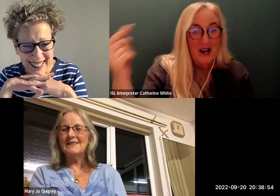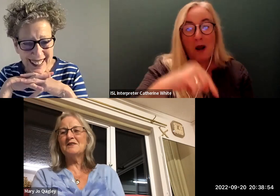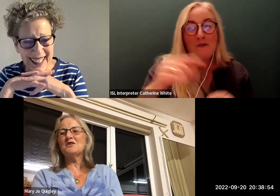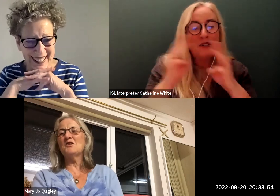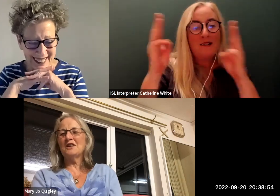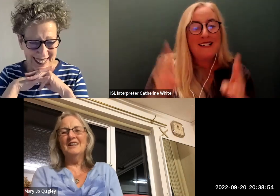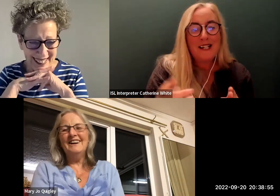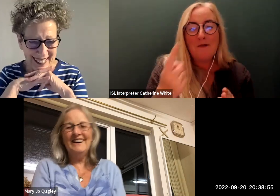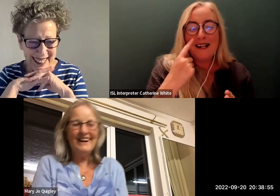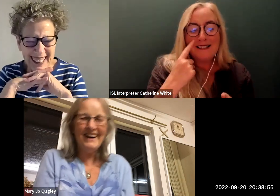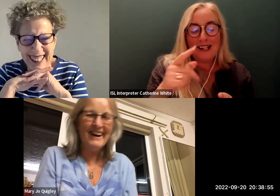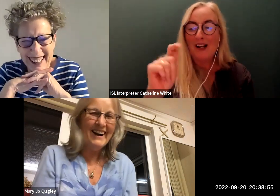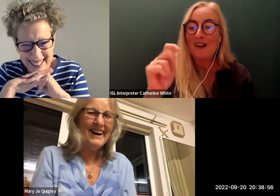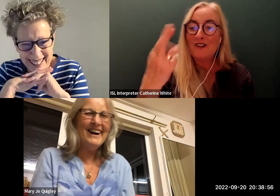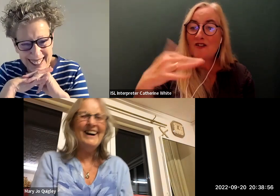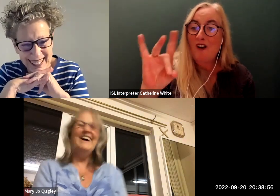and see the trunk.